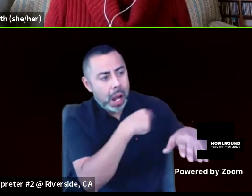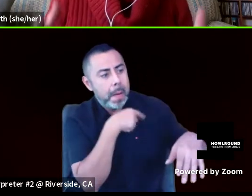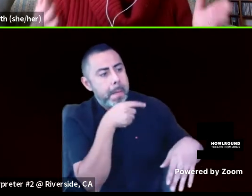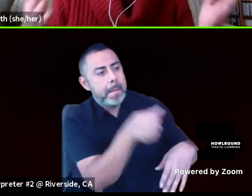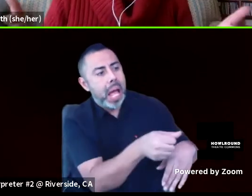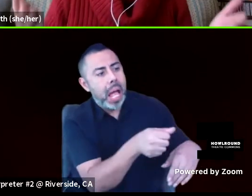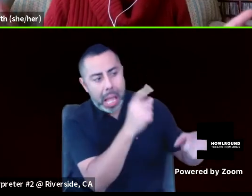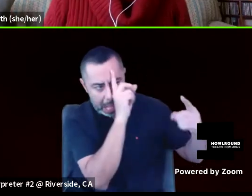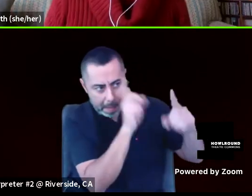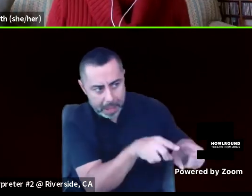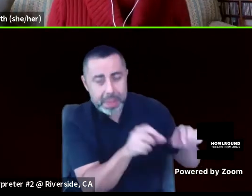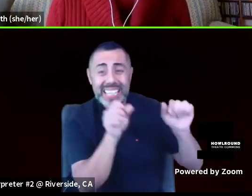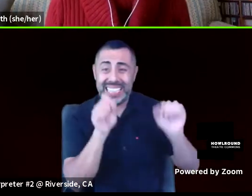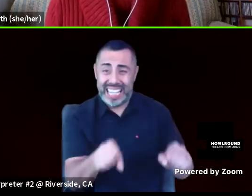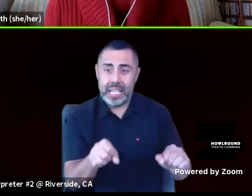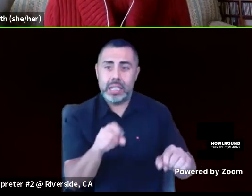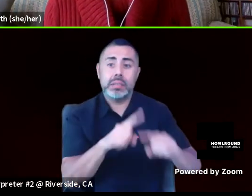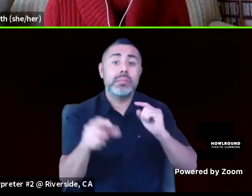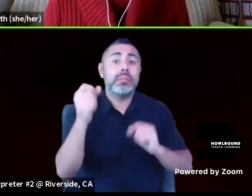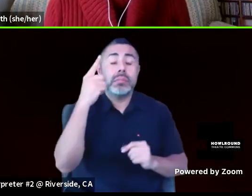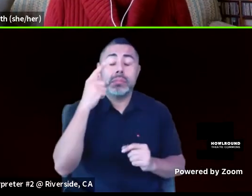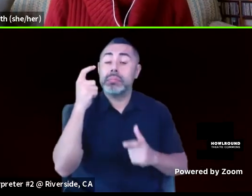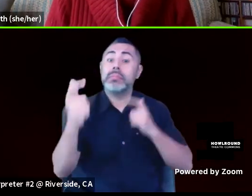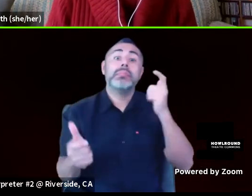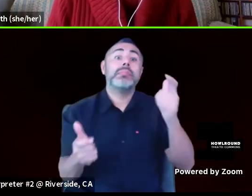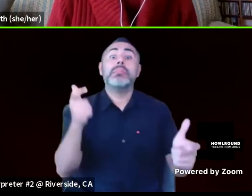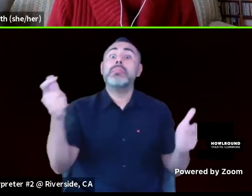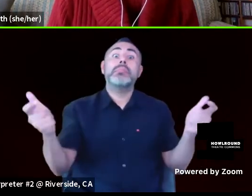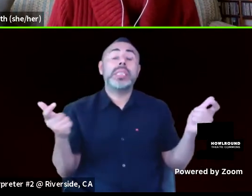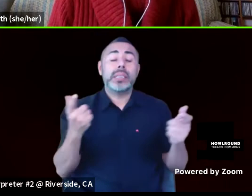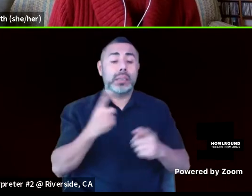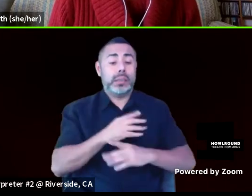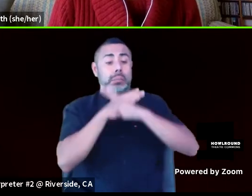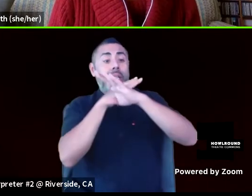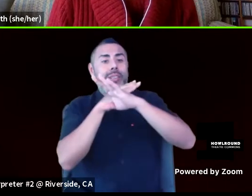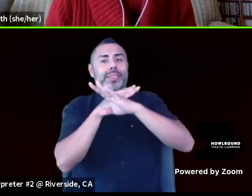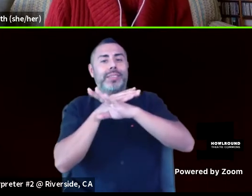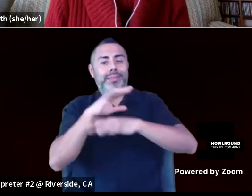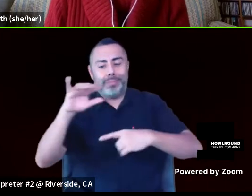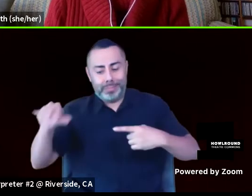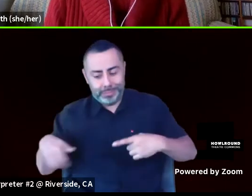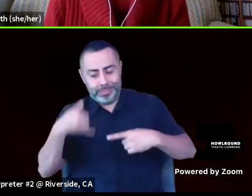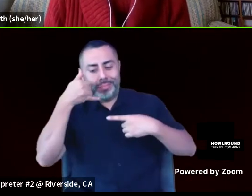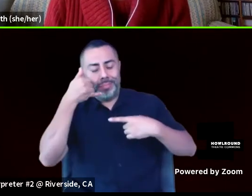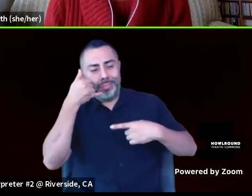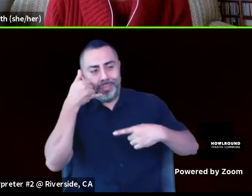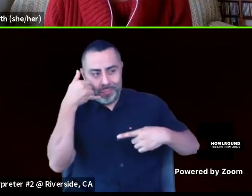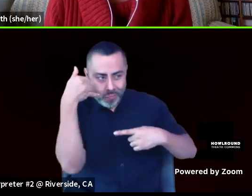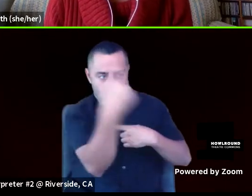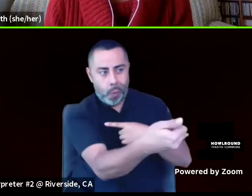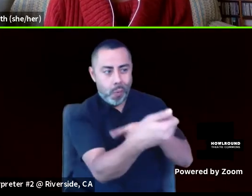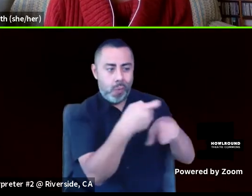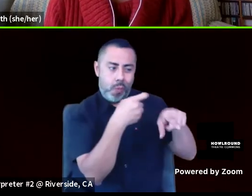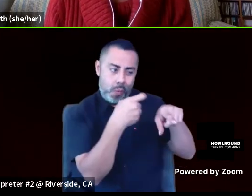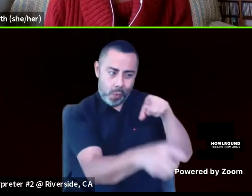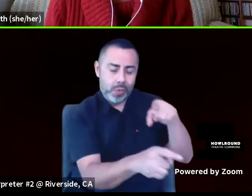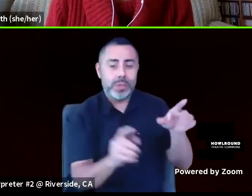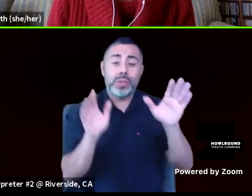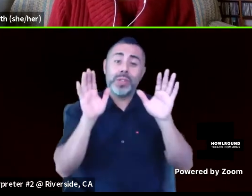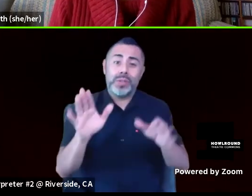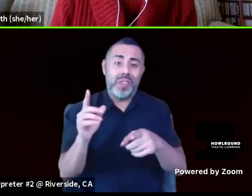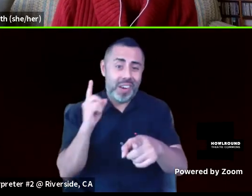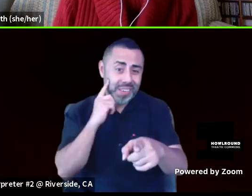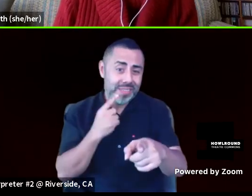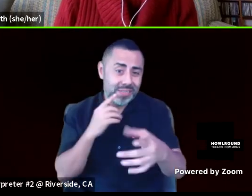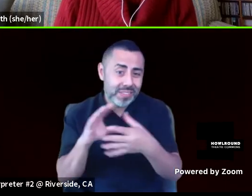step, the biggest hurdle really is picking up the phone to call. So it's great to hear these stories from folks that have successfully